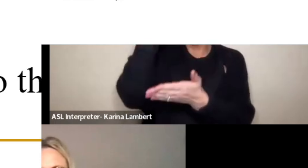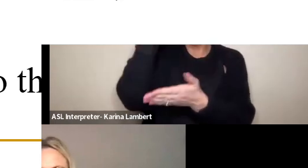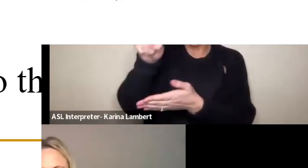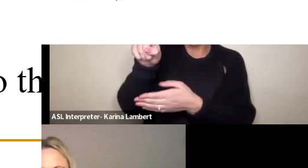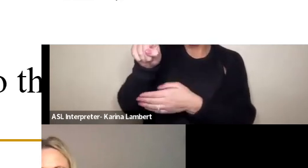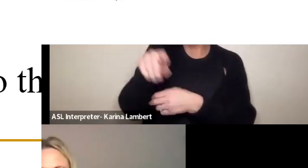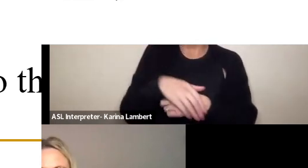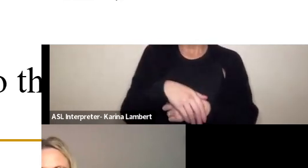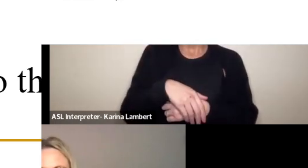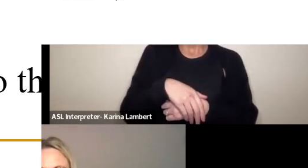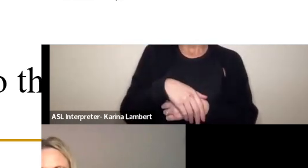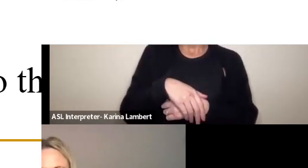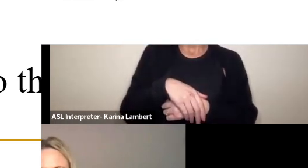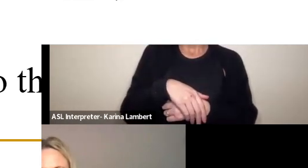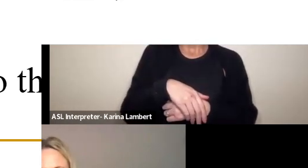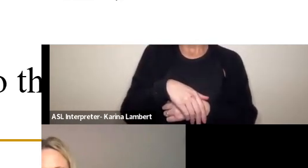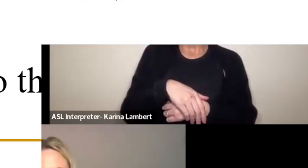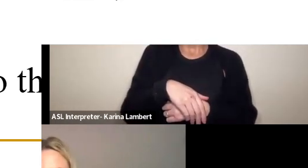the request